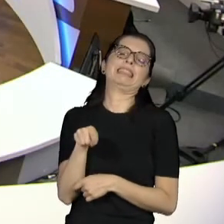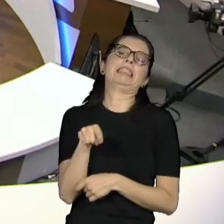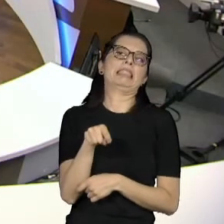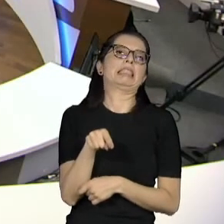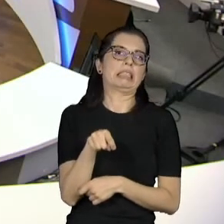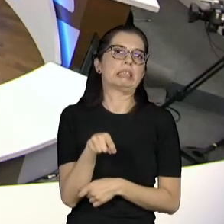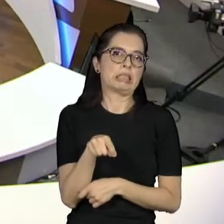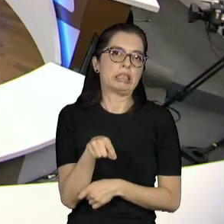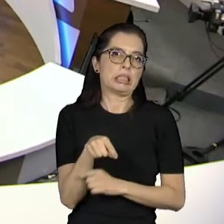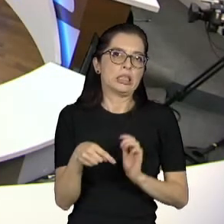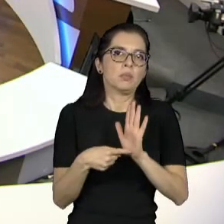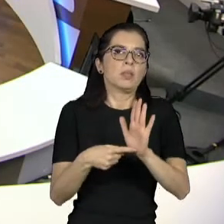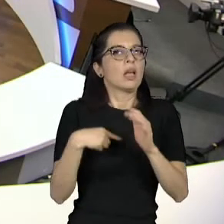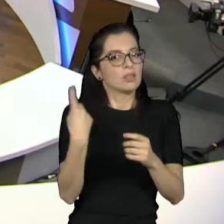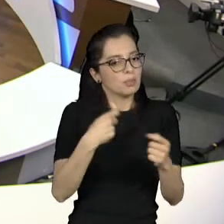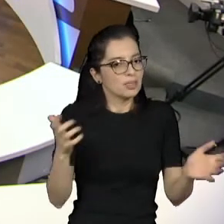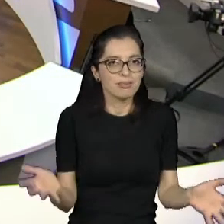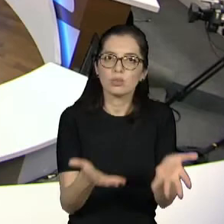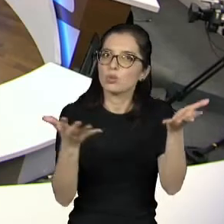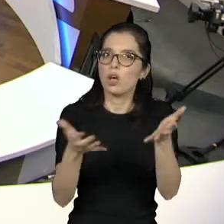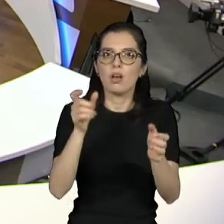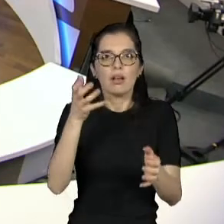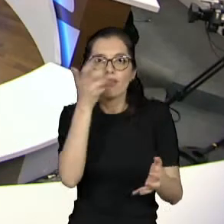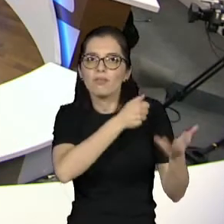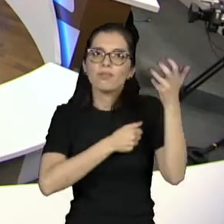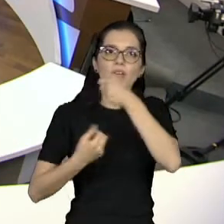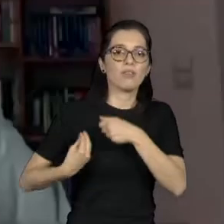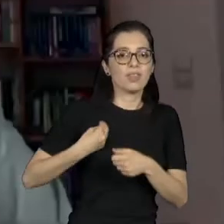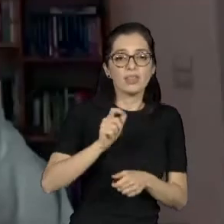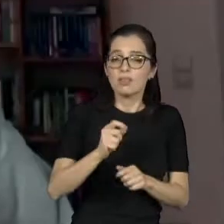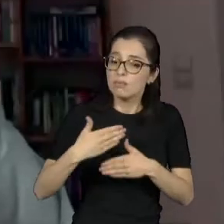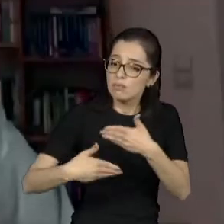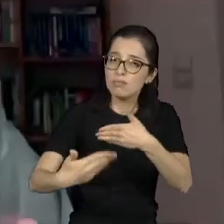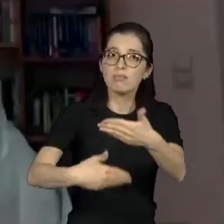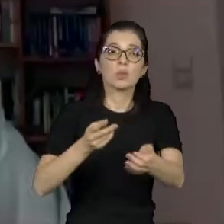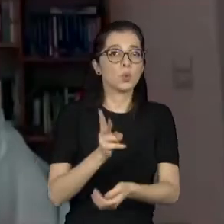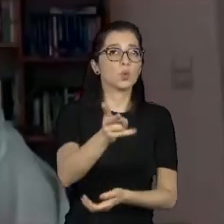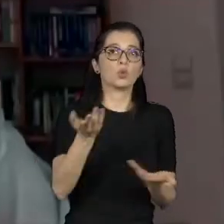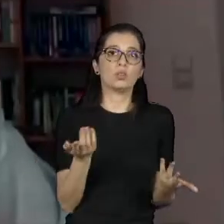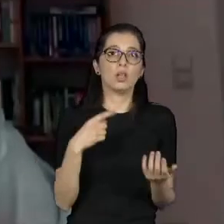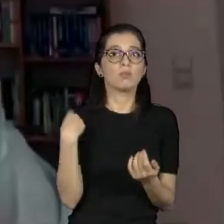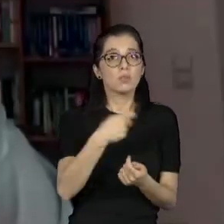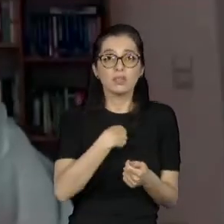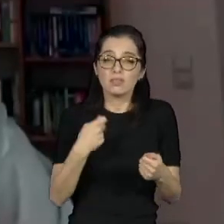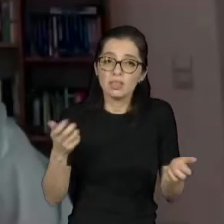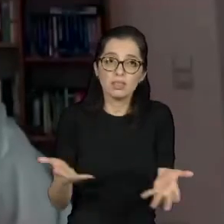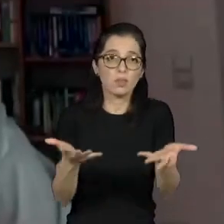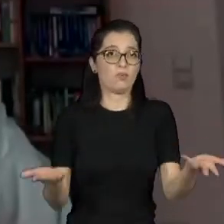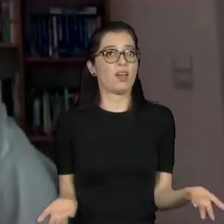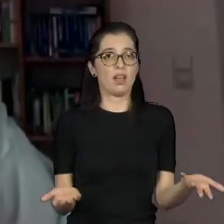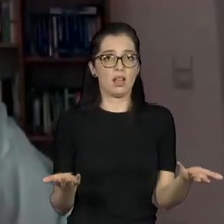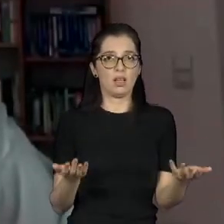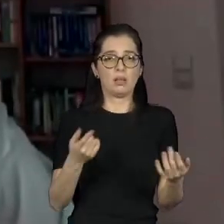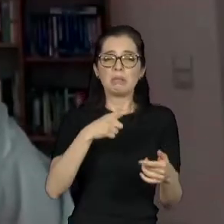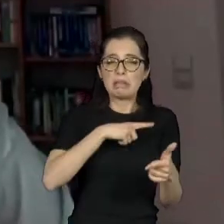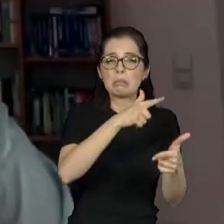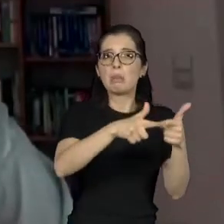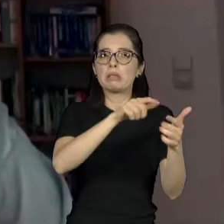you need to save lives. And I think, though, as the pandemic has continued, I think